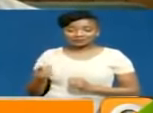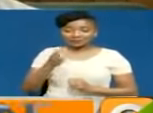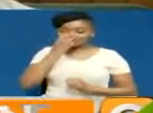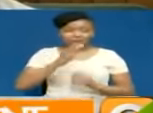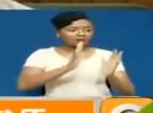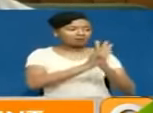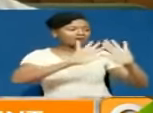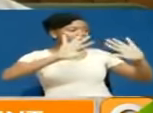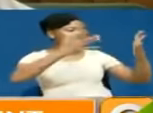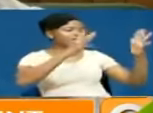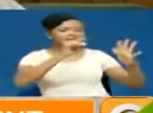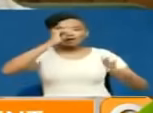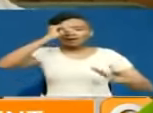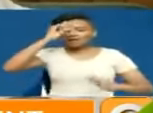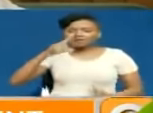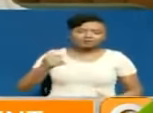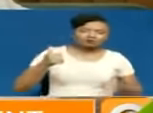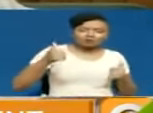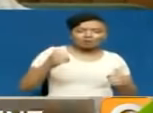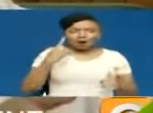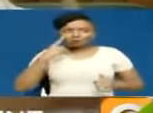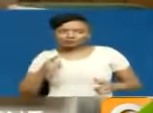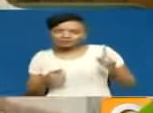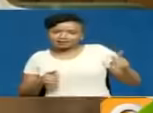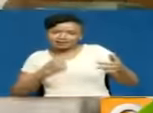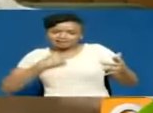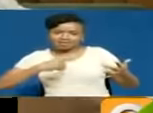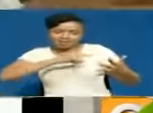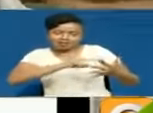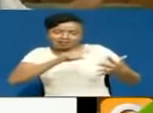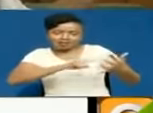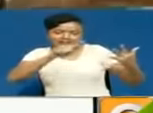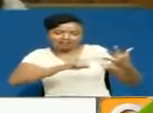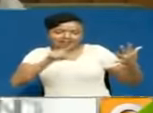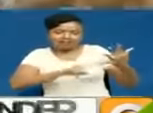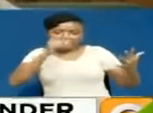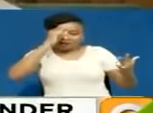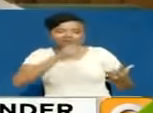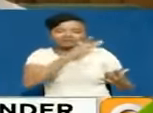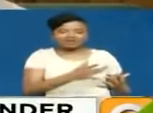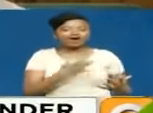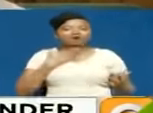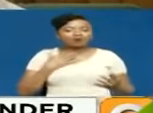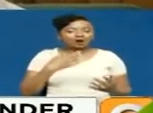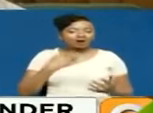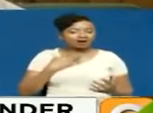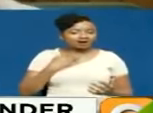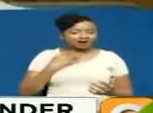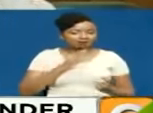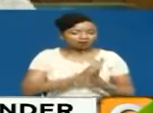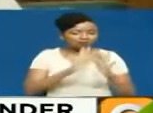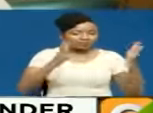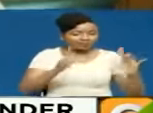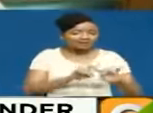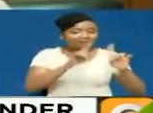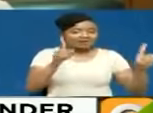government that you are saying that, yes, this is, we have done, and you want to ride on them. But